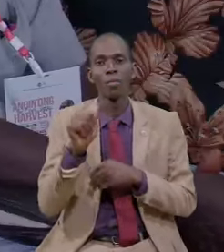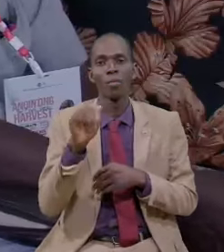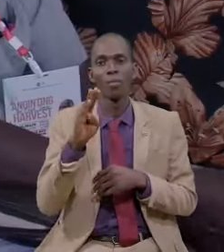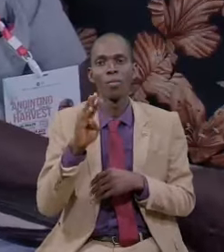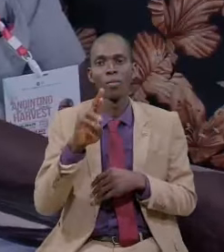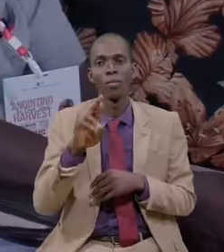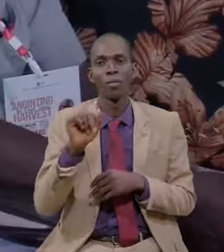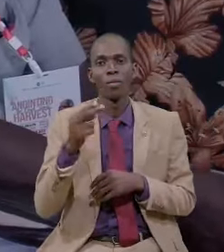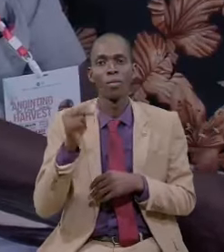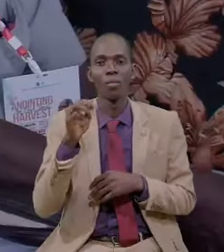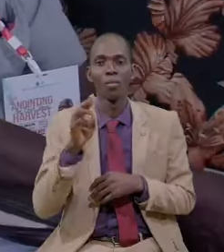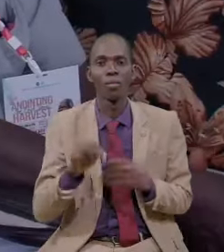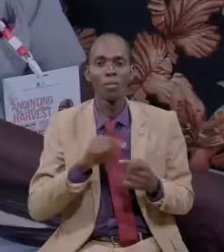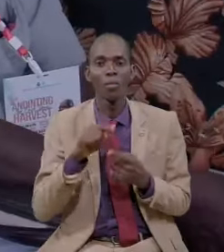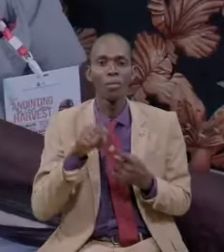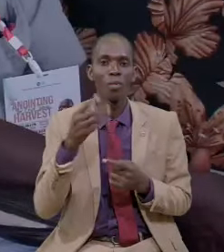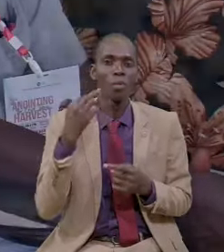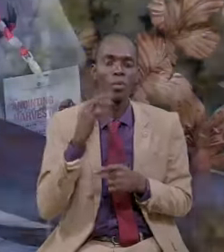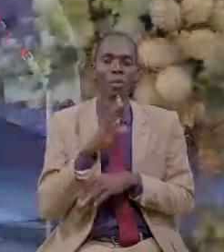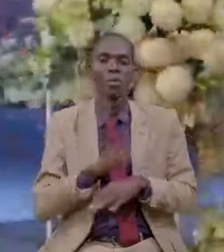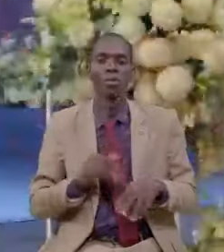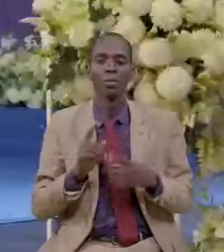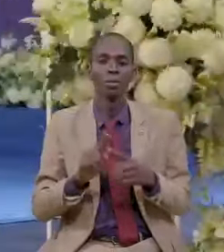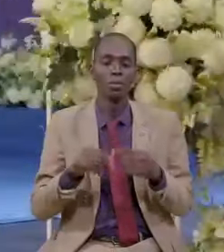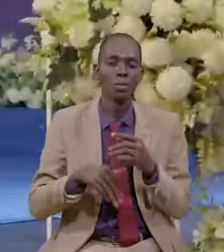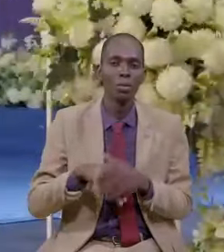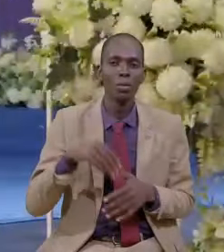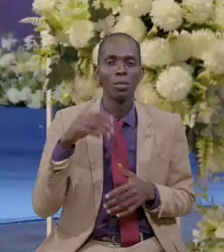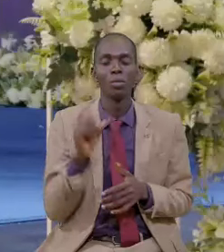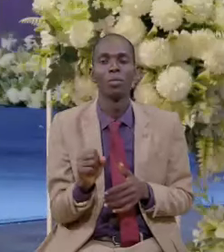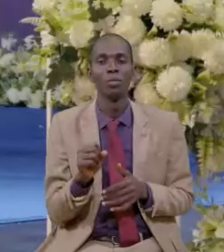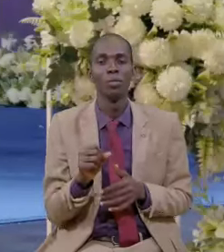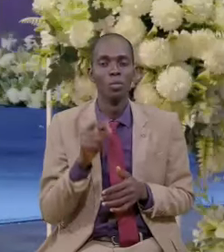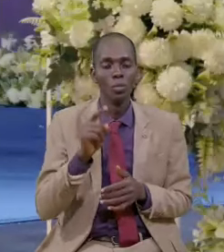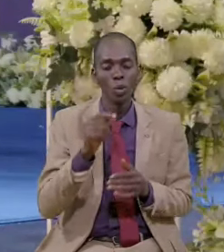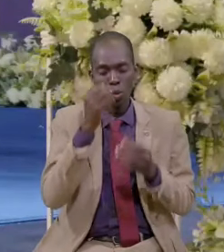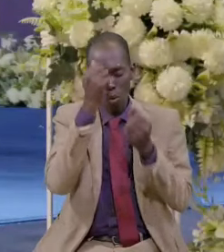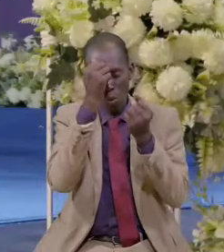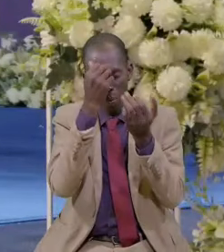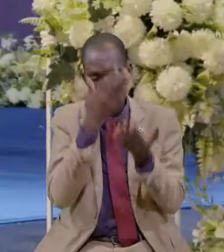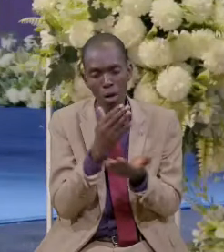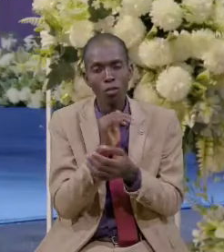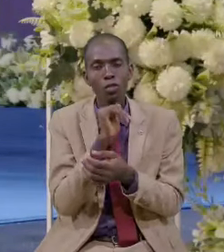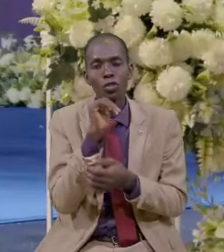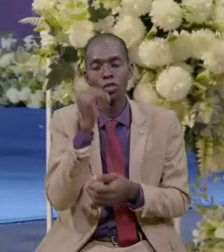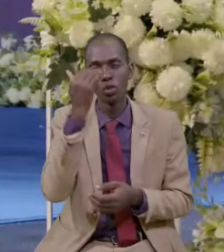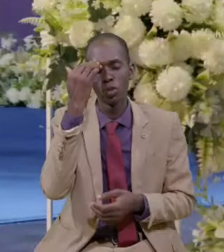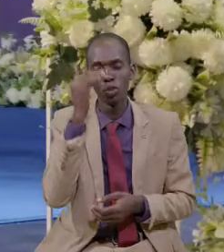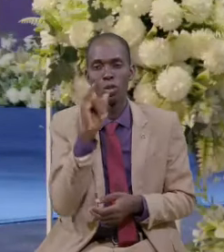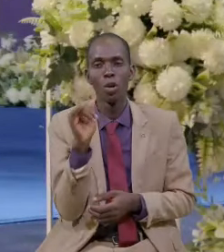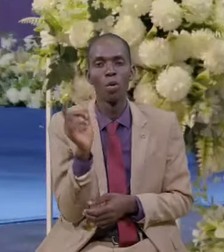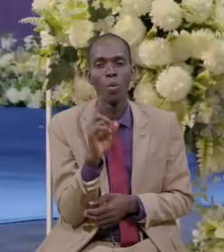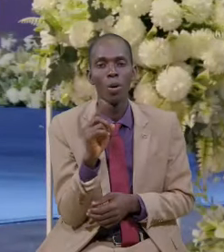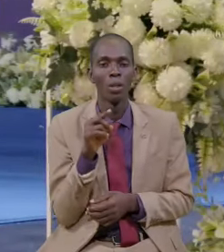go out of the Ur of Chaldees, he obeyed, not knowing whither he